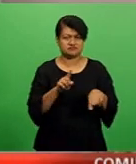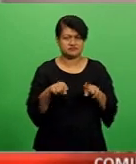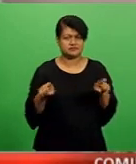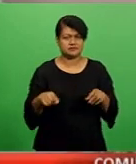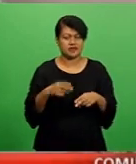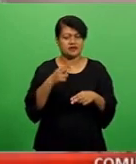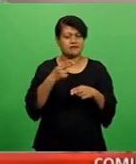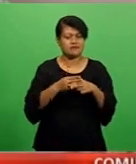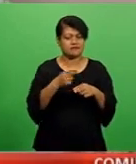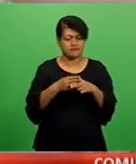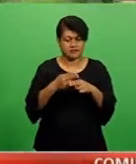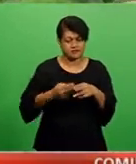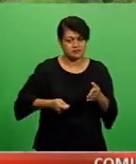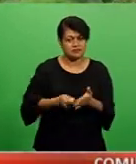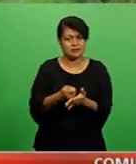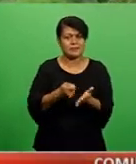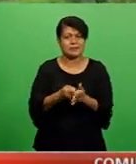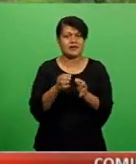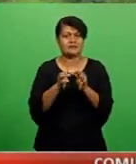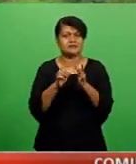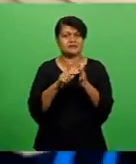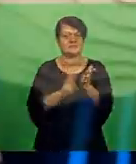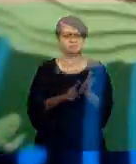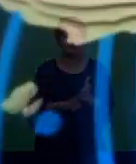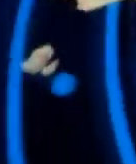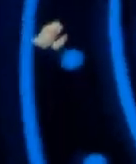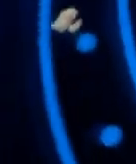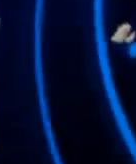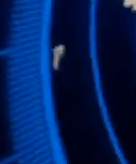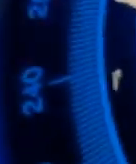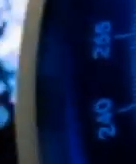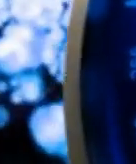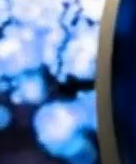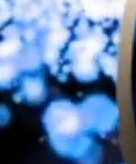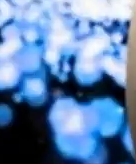And farming pays the bills. Stay with us.